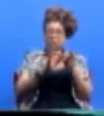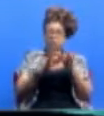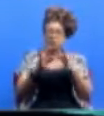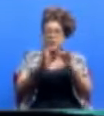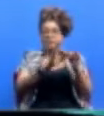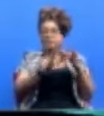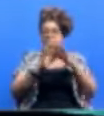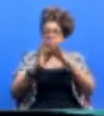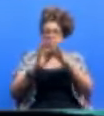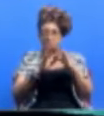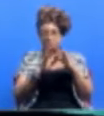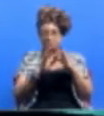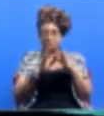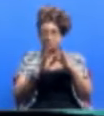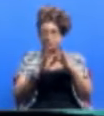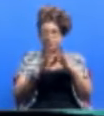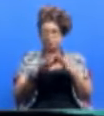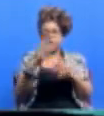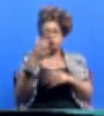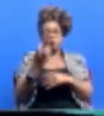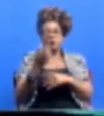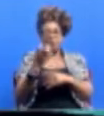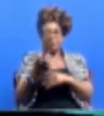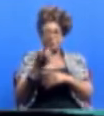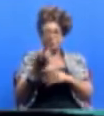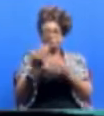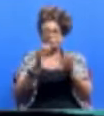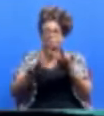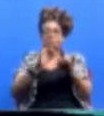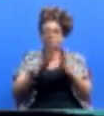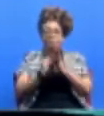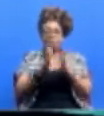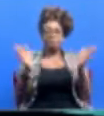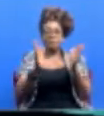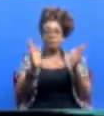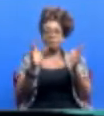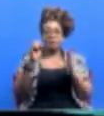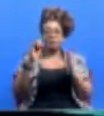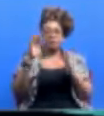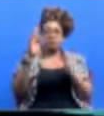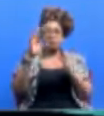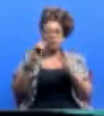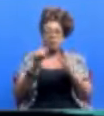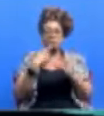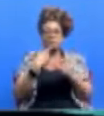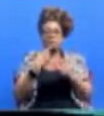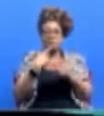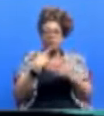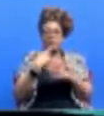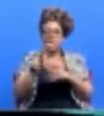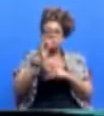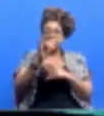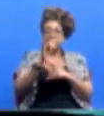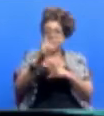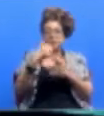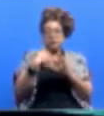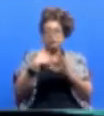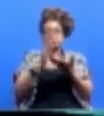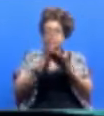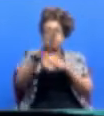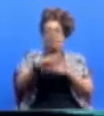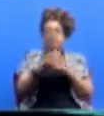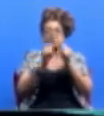coalition. Orange Democratic Movement ODM Secretary General Edwin Sifuna says the state owes the opposition outfit more than 10 billion shillings,